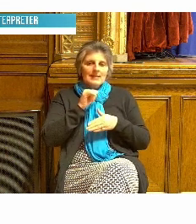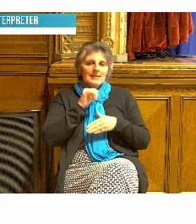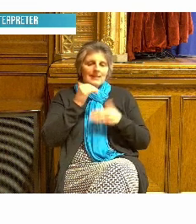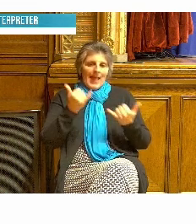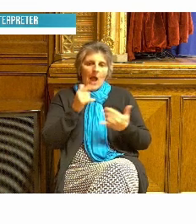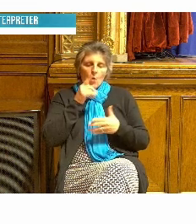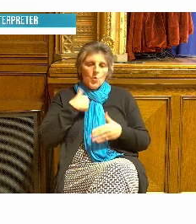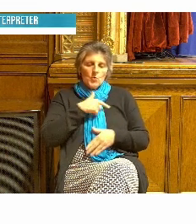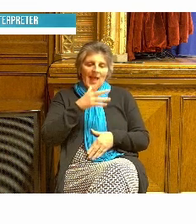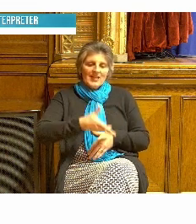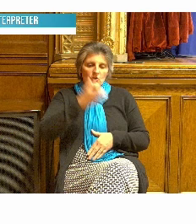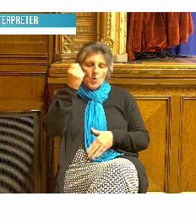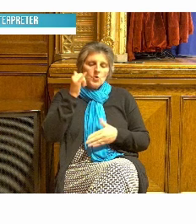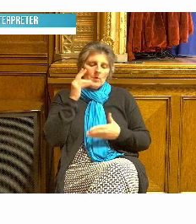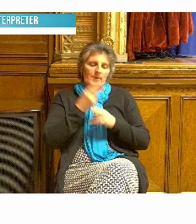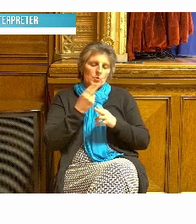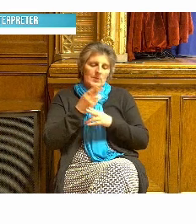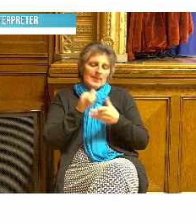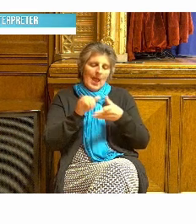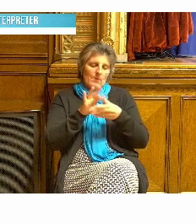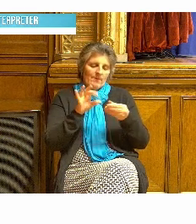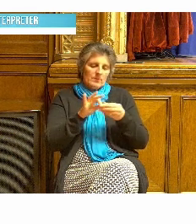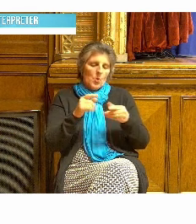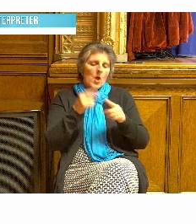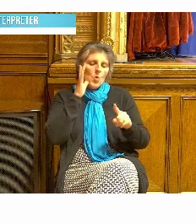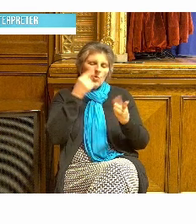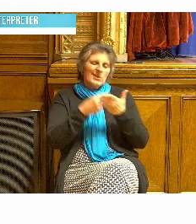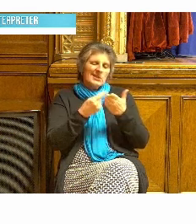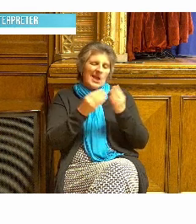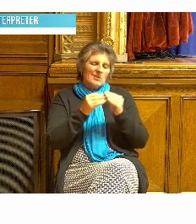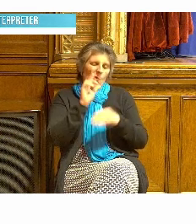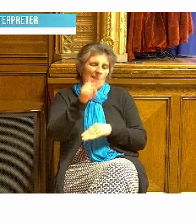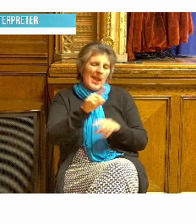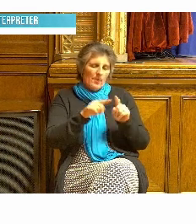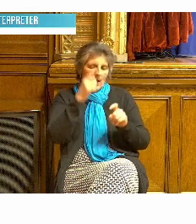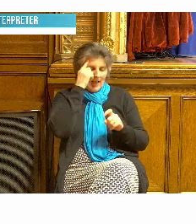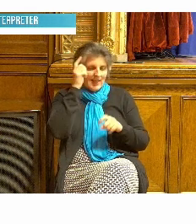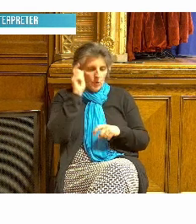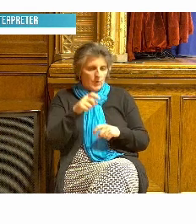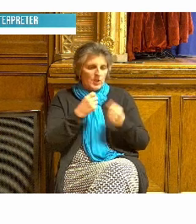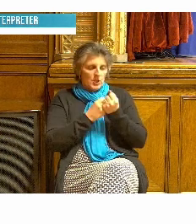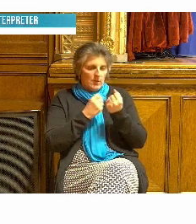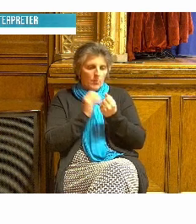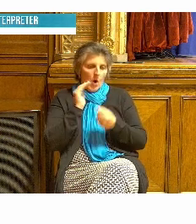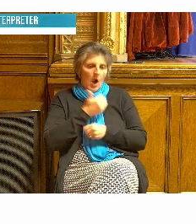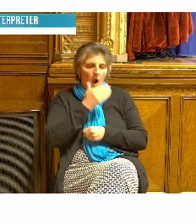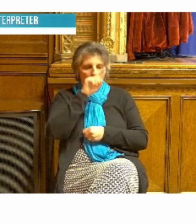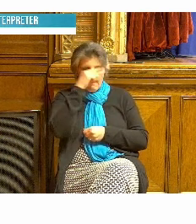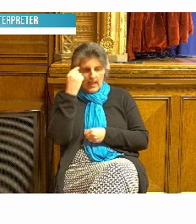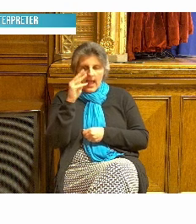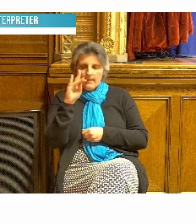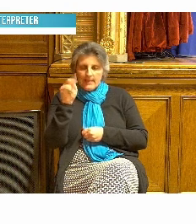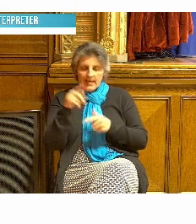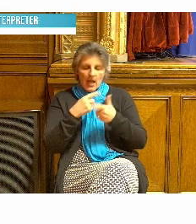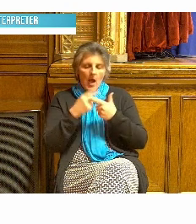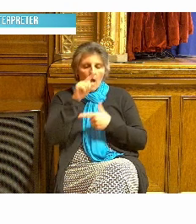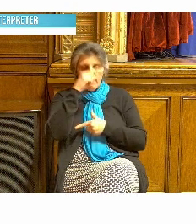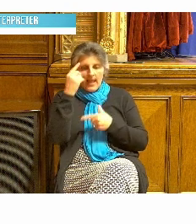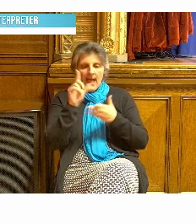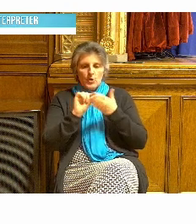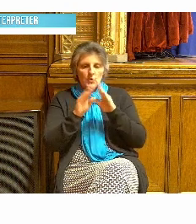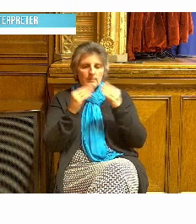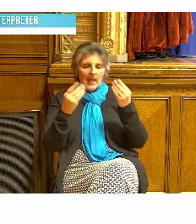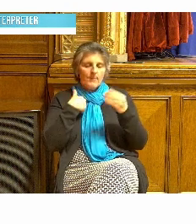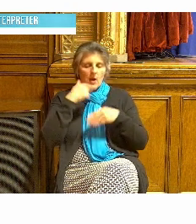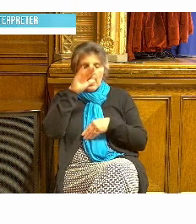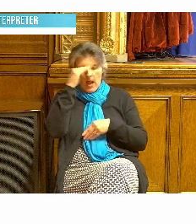so we've been using a reference point that's off. So we'll talk a little bit more about it later, but I think that we should support our black media, our black newspaper, and our black